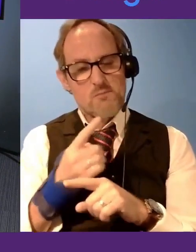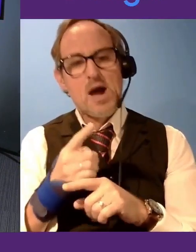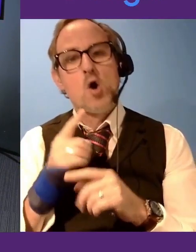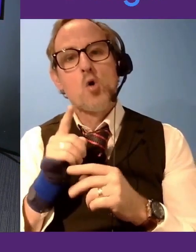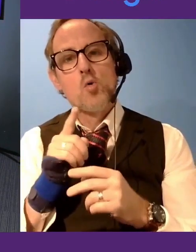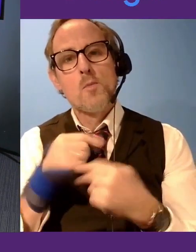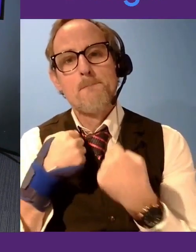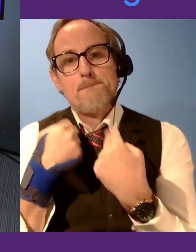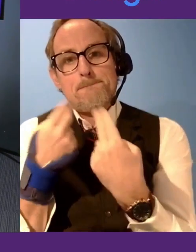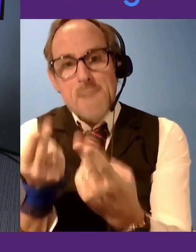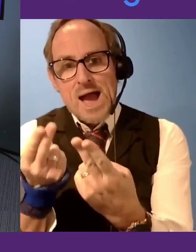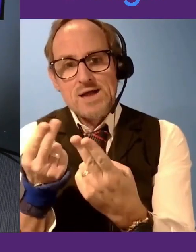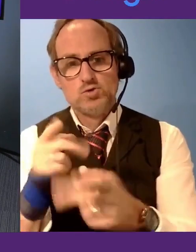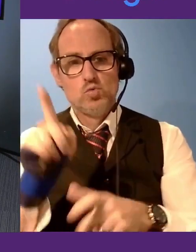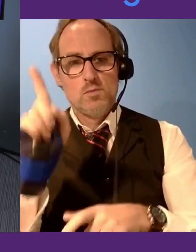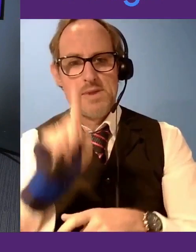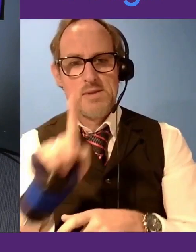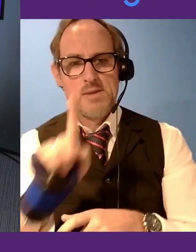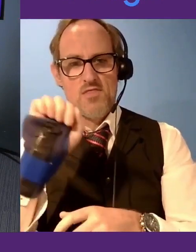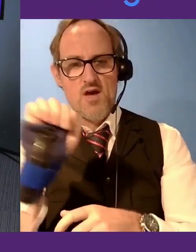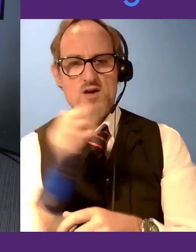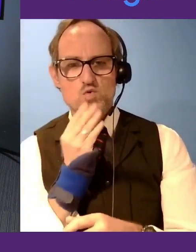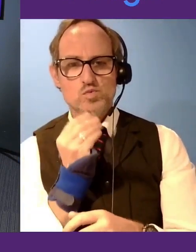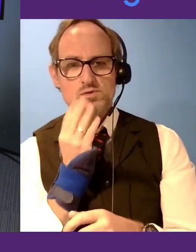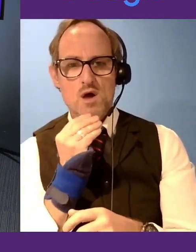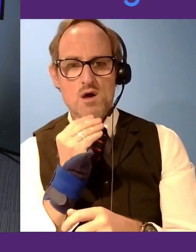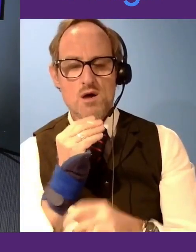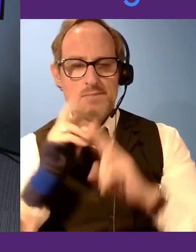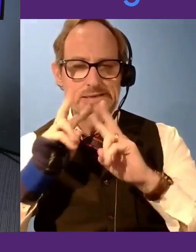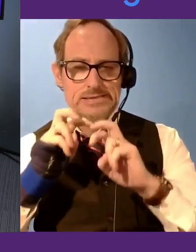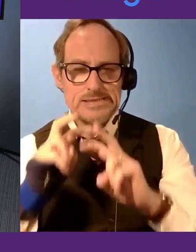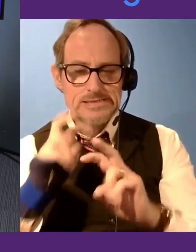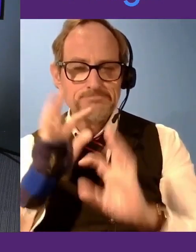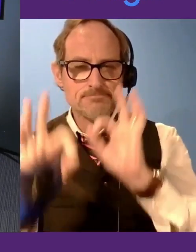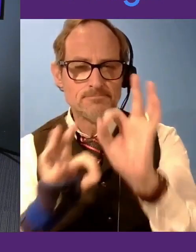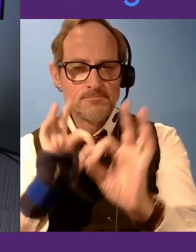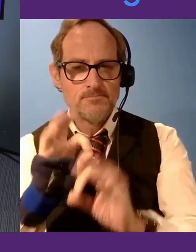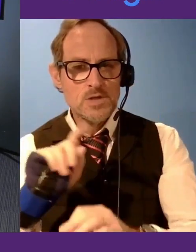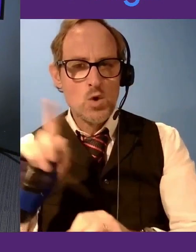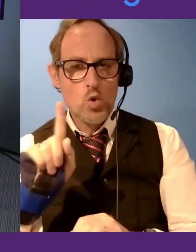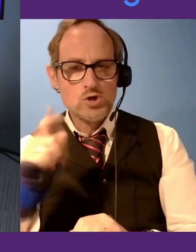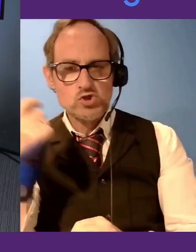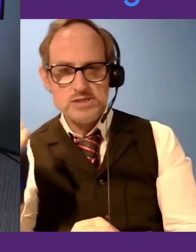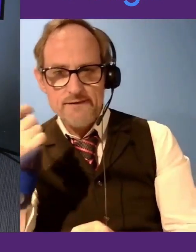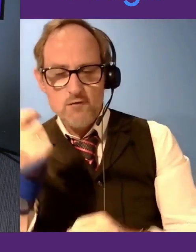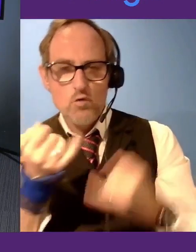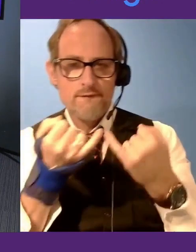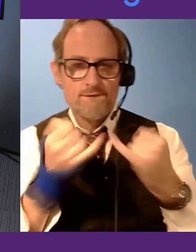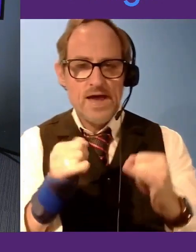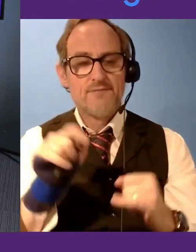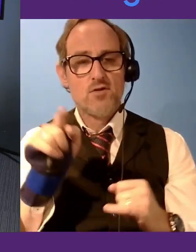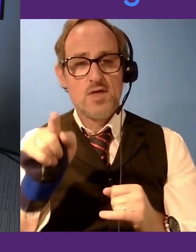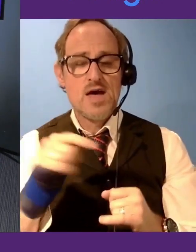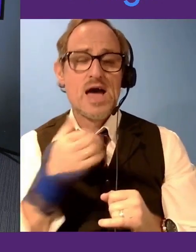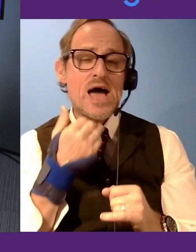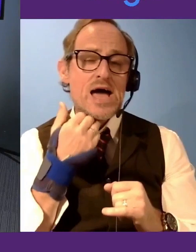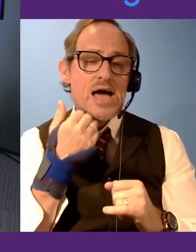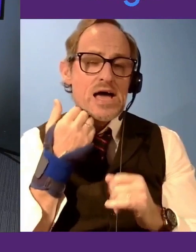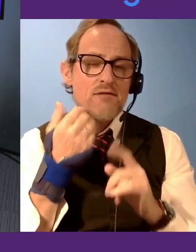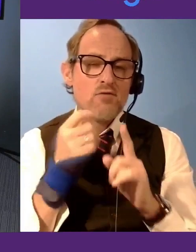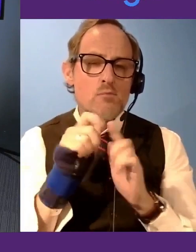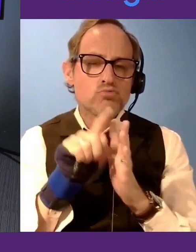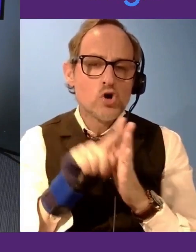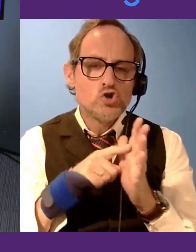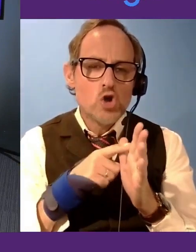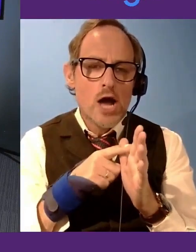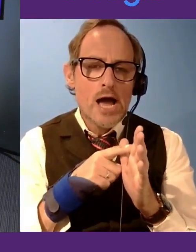user feedback over what works for them. Almost every major project we do, we actually have a user research